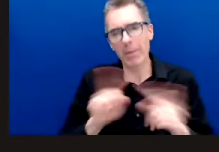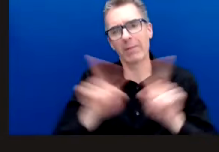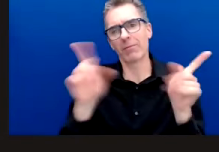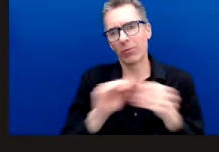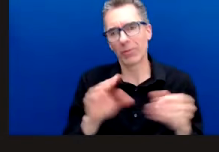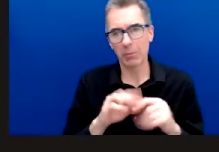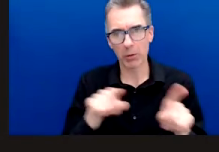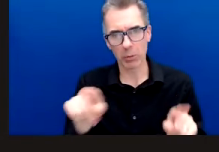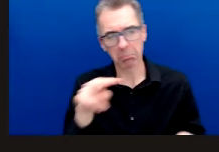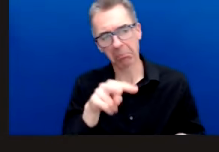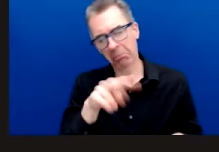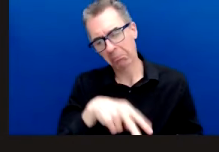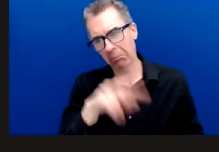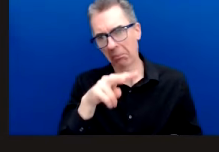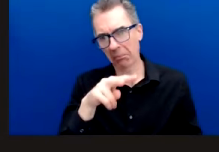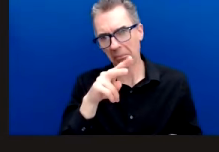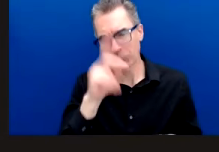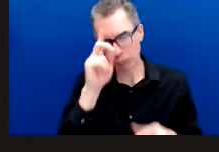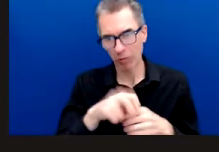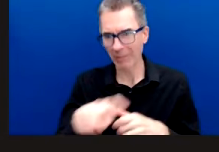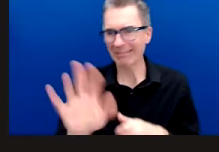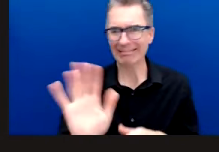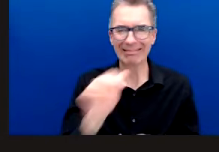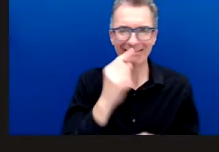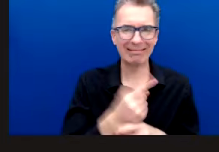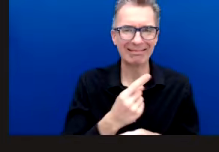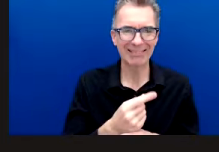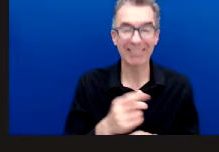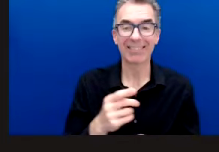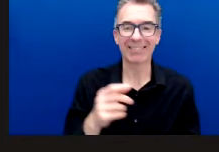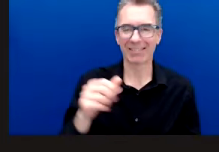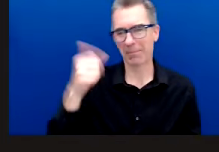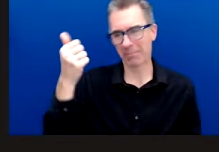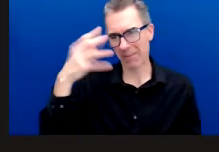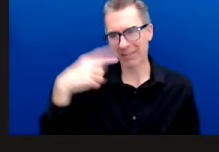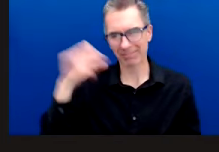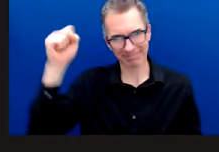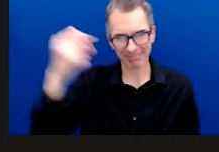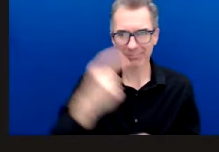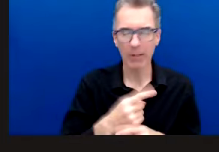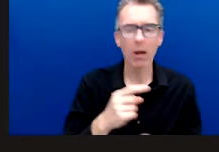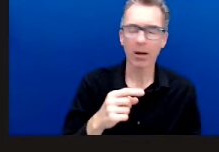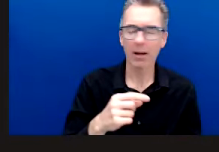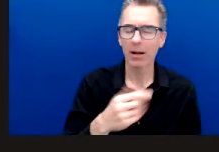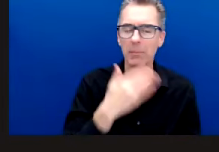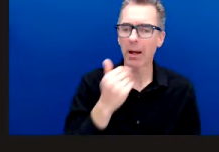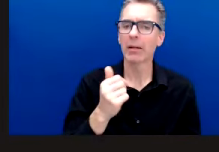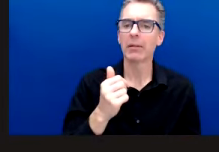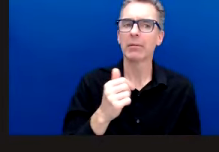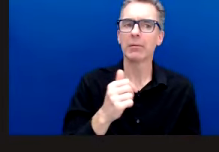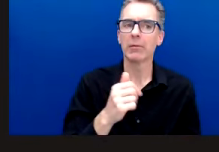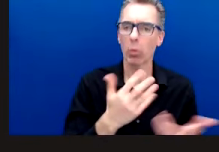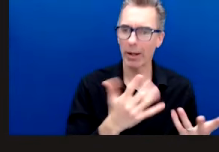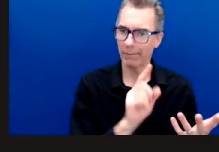things. So, No. you know, the better approach is to have the student, you know, come to you, disclose that, you